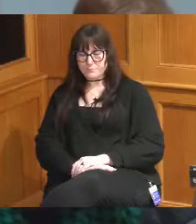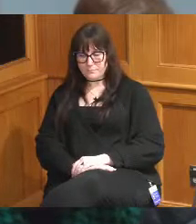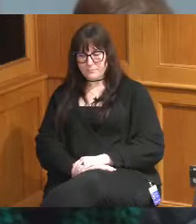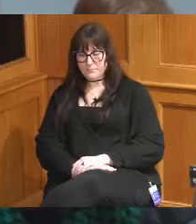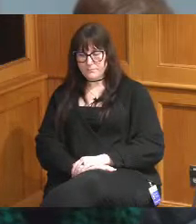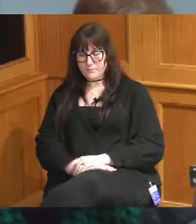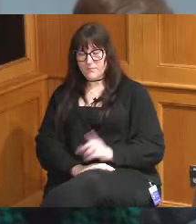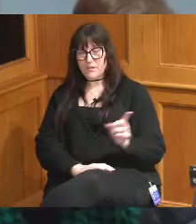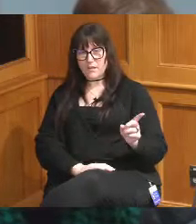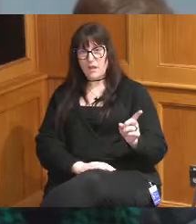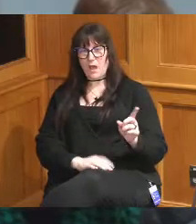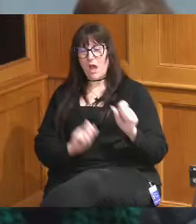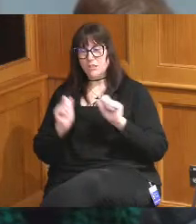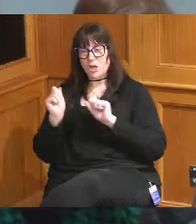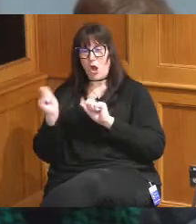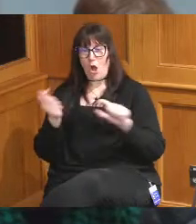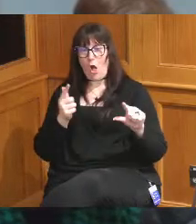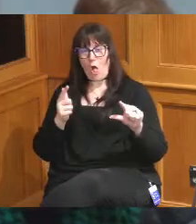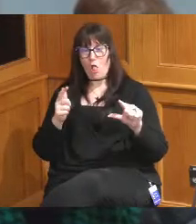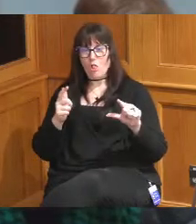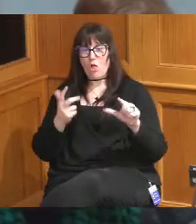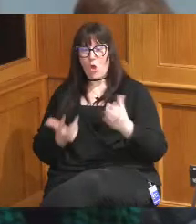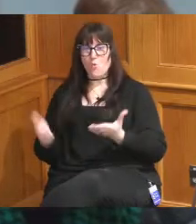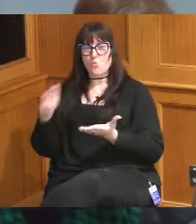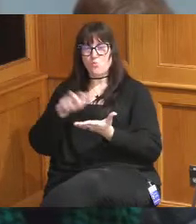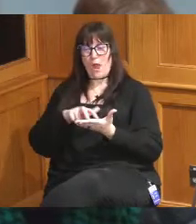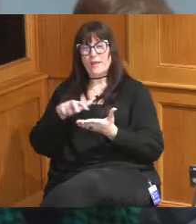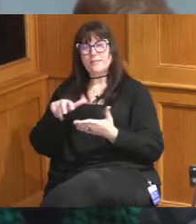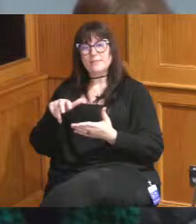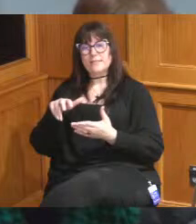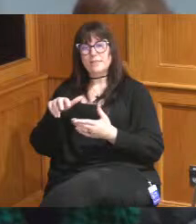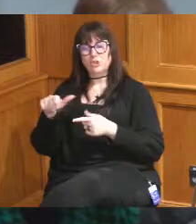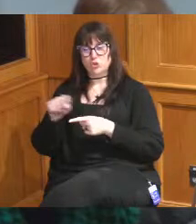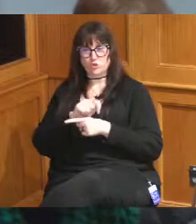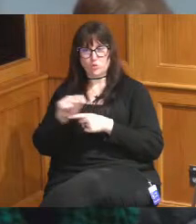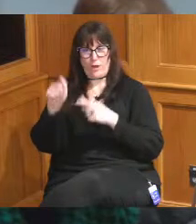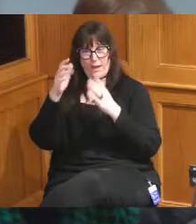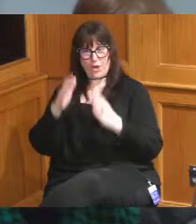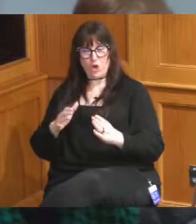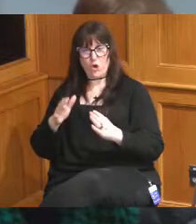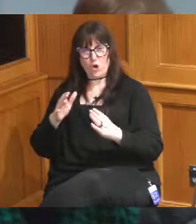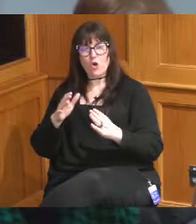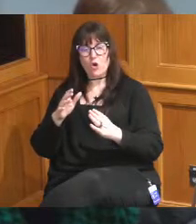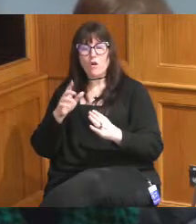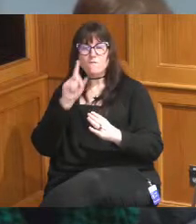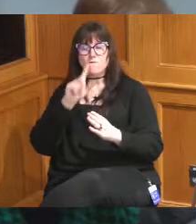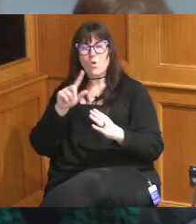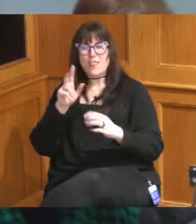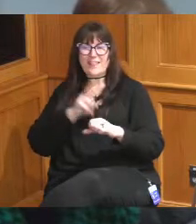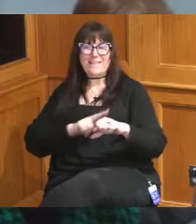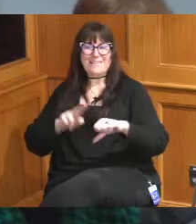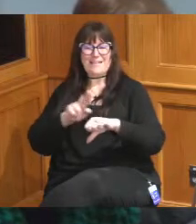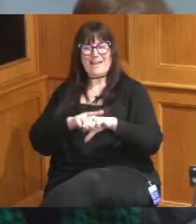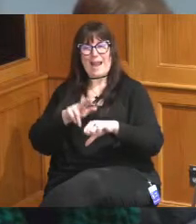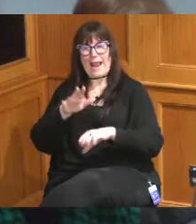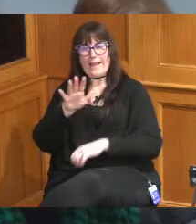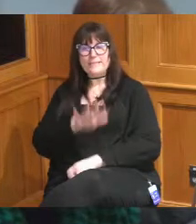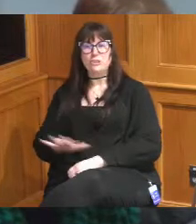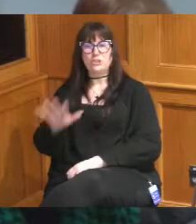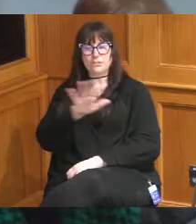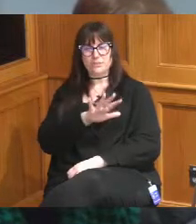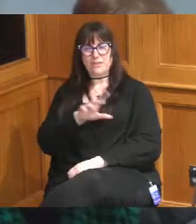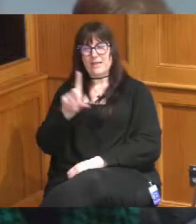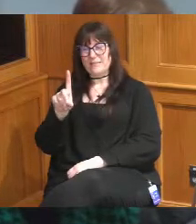an all-rise faculty trainer for specialty courts across the nation. She's a proud member of